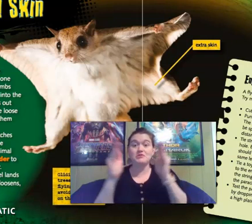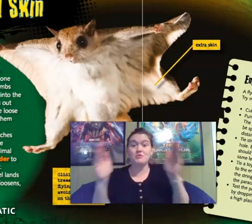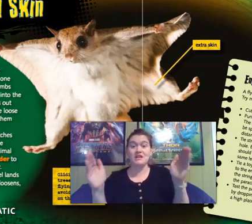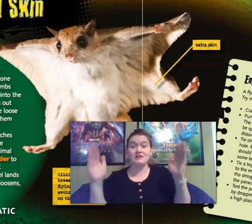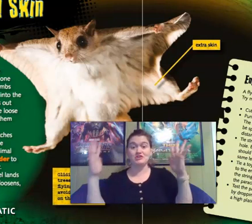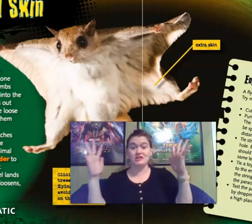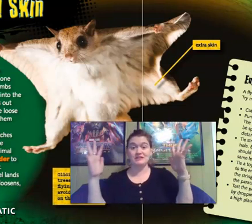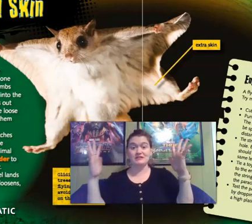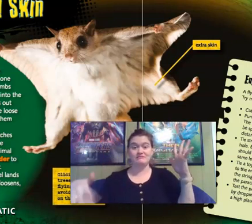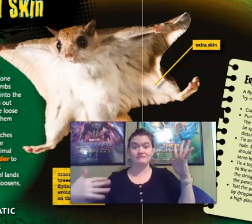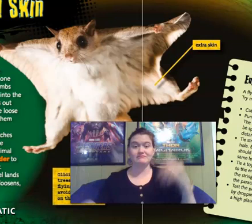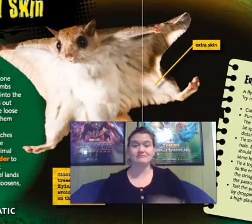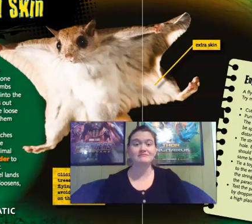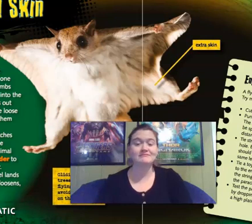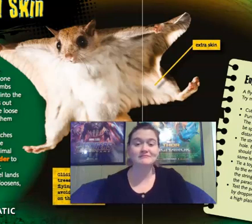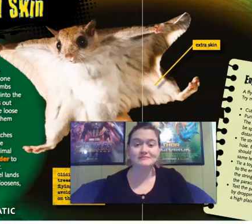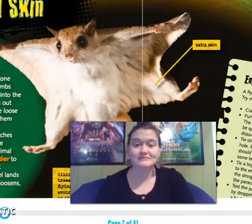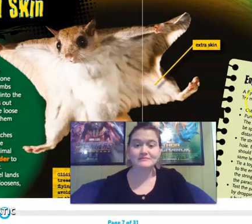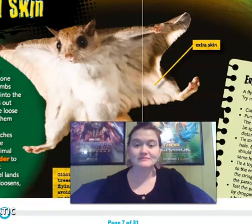more between the trees?